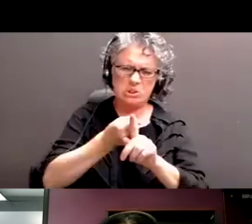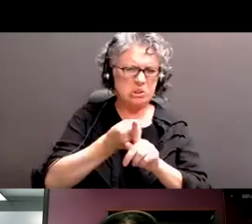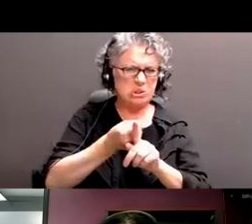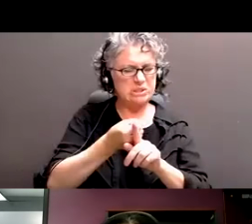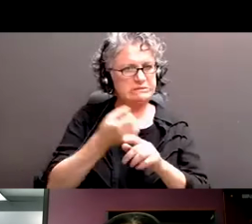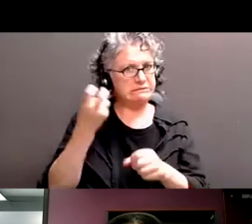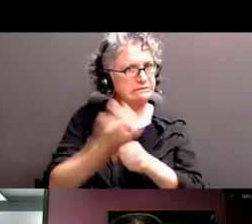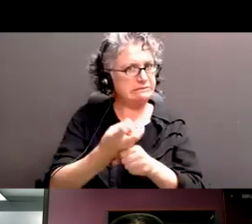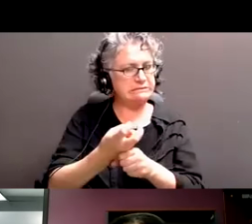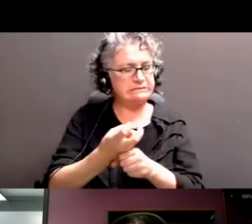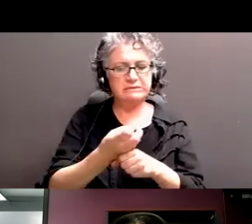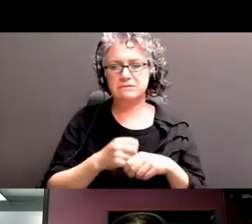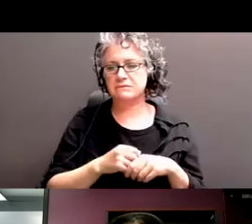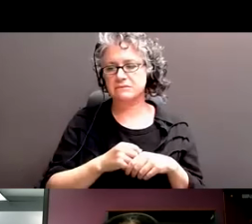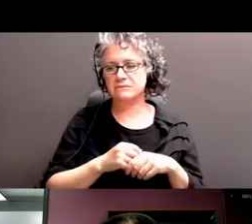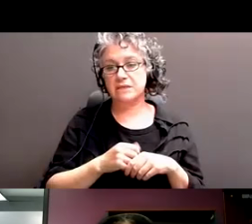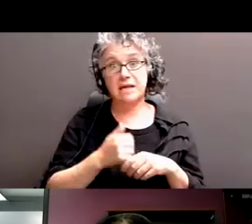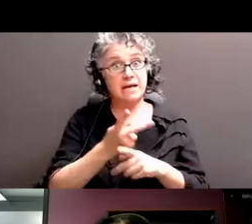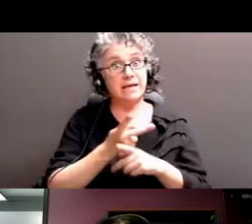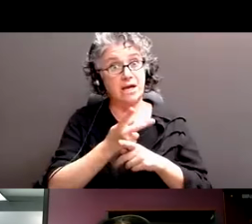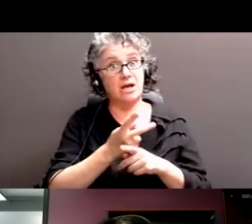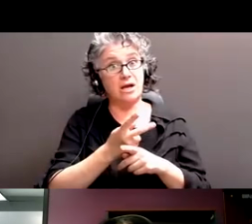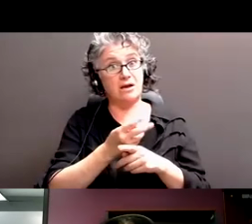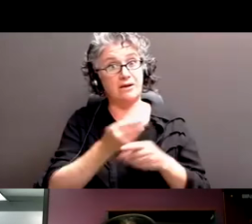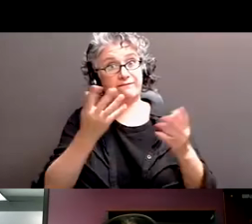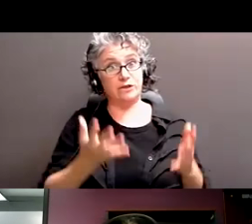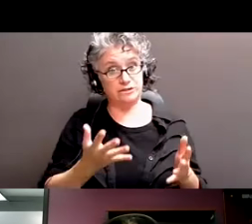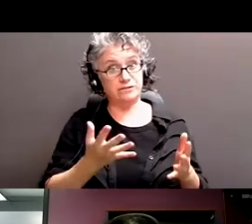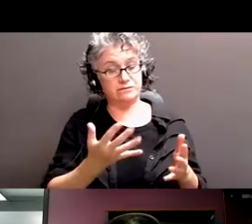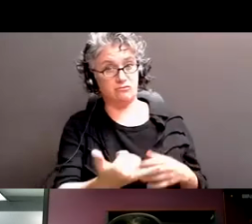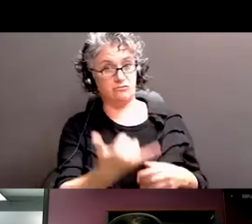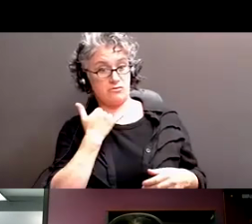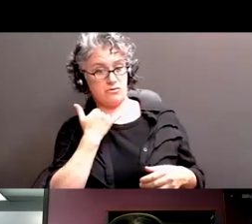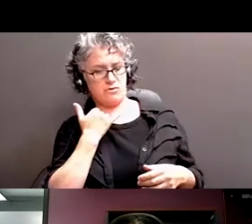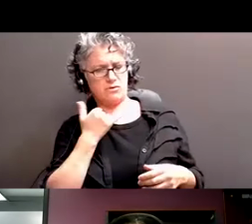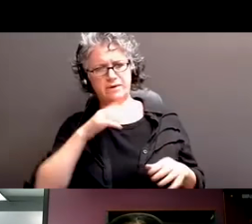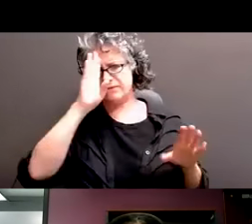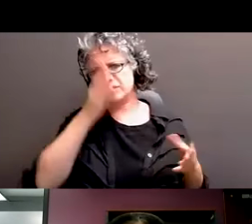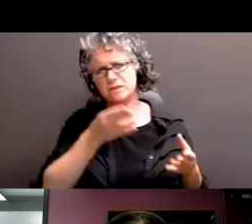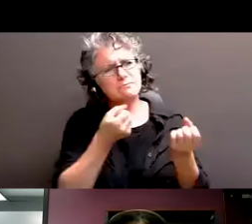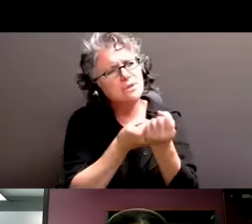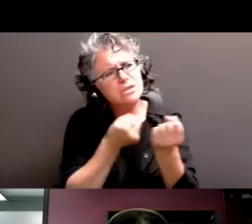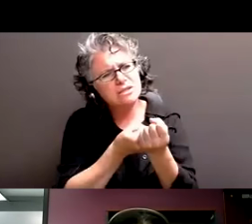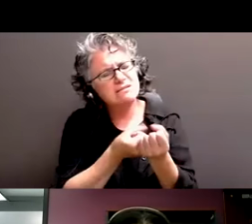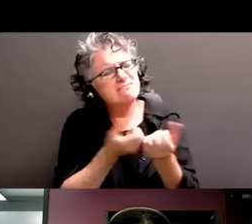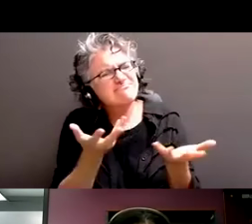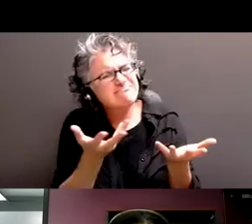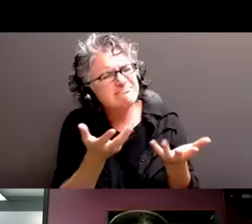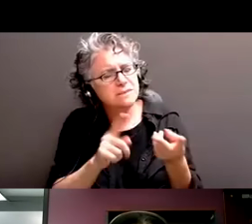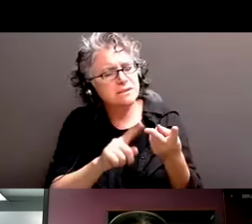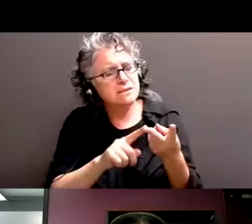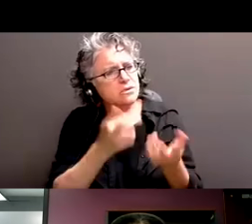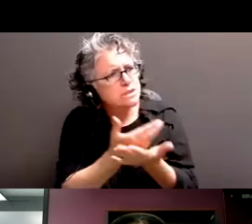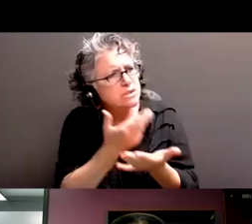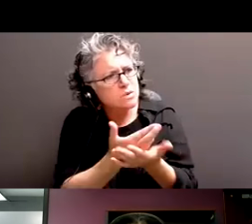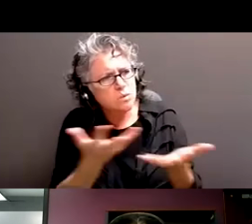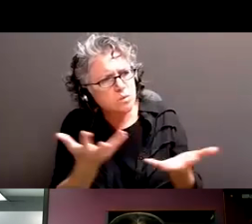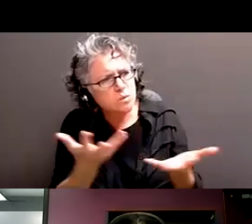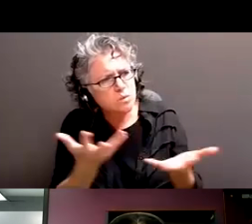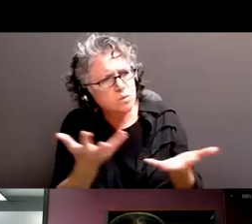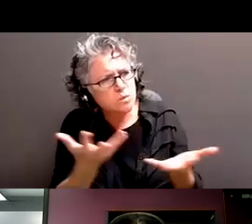caregivers call us, our focus is really going to be on, you know, what support do they have? what resources do they have?